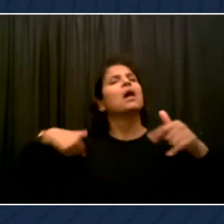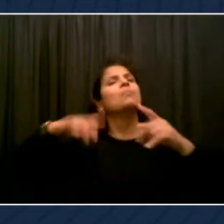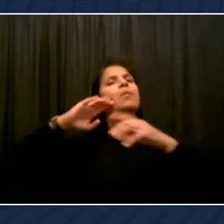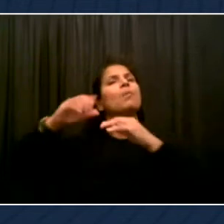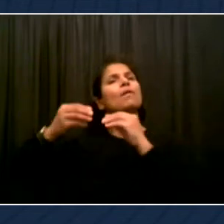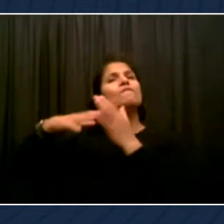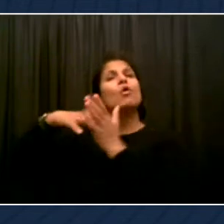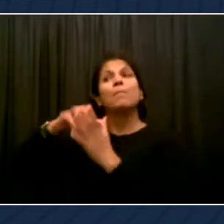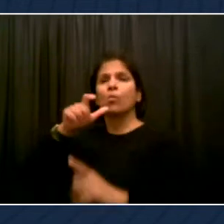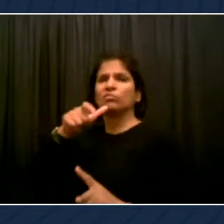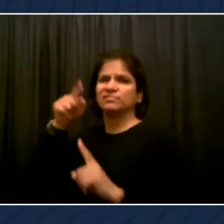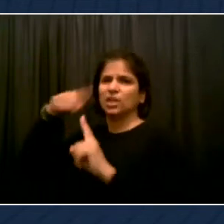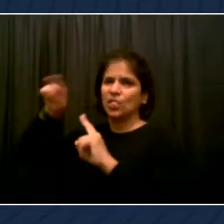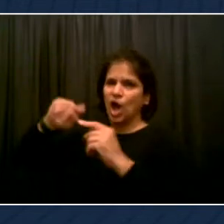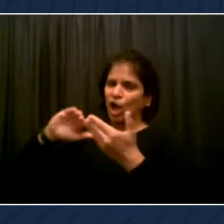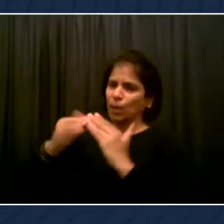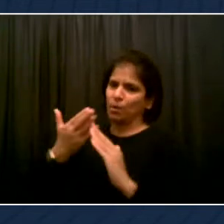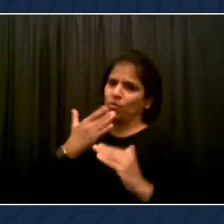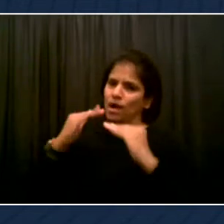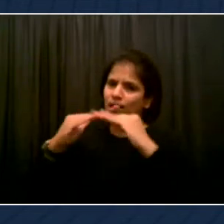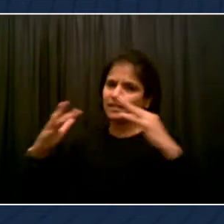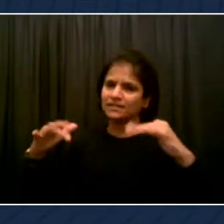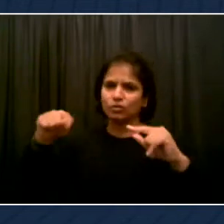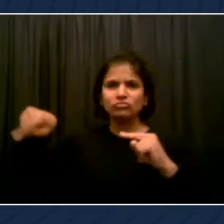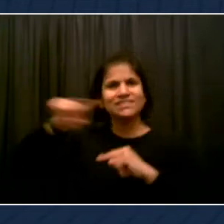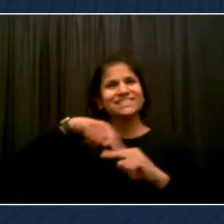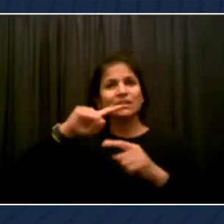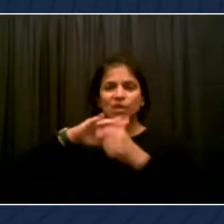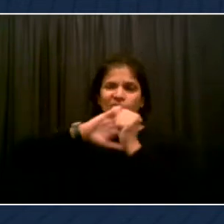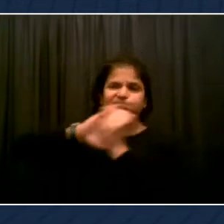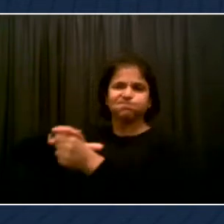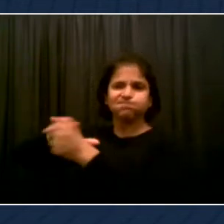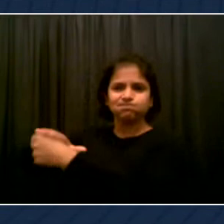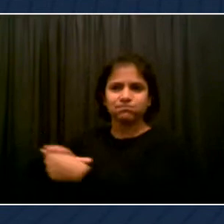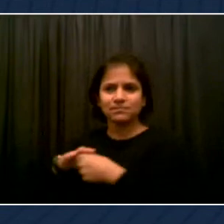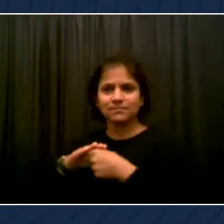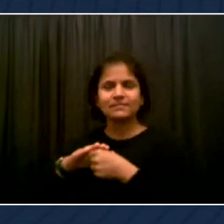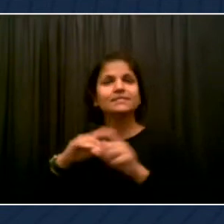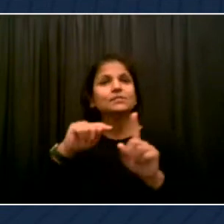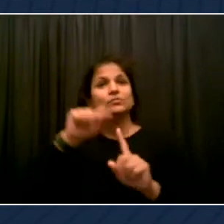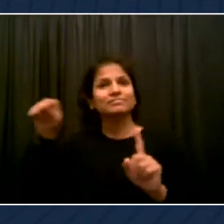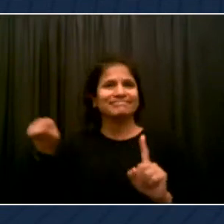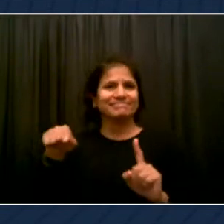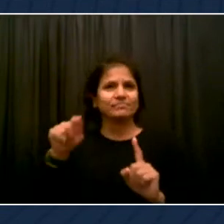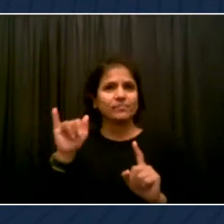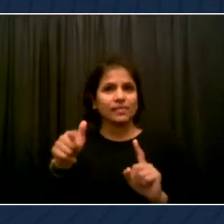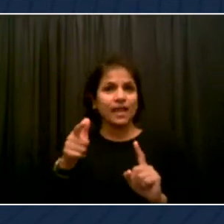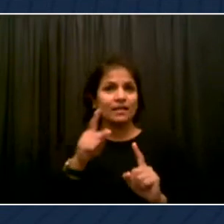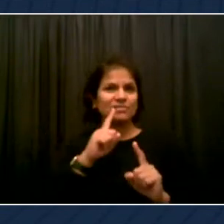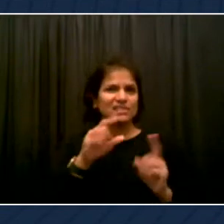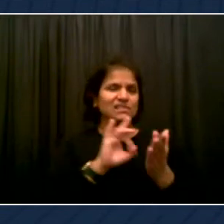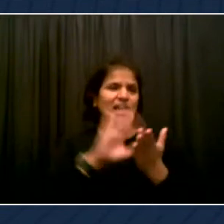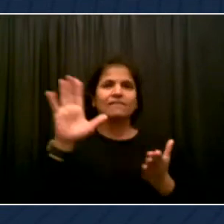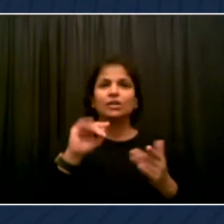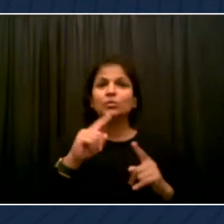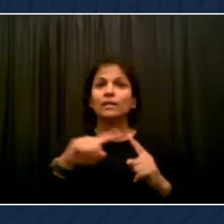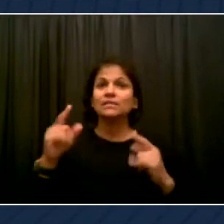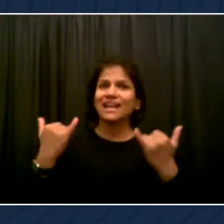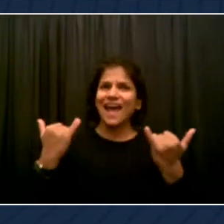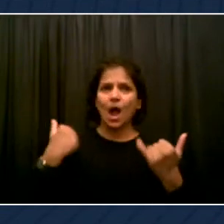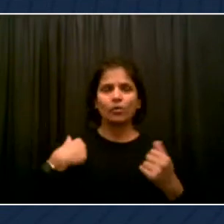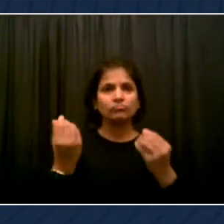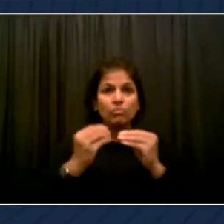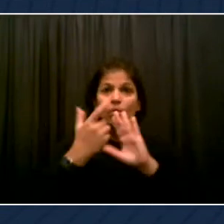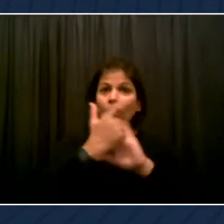disproportionately impacted by COVID-19 and high rates of unemployment as a result of systemic inequality in this